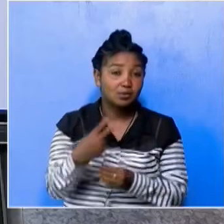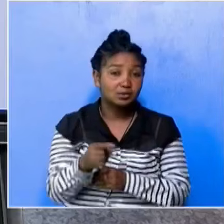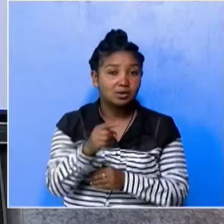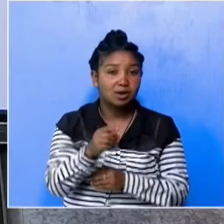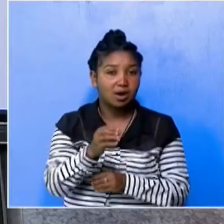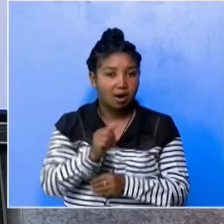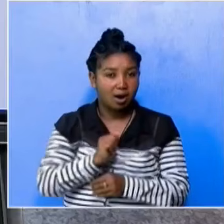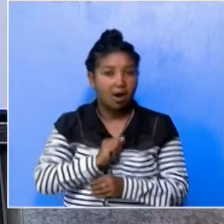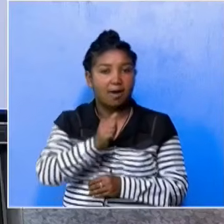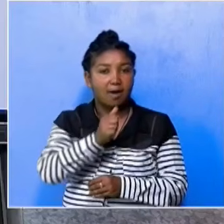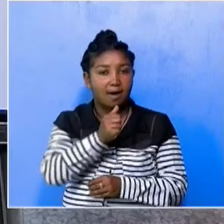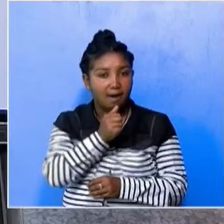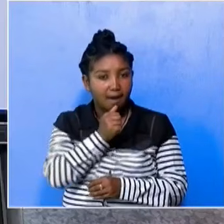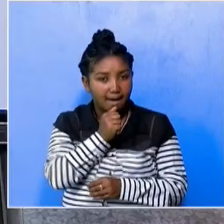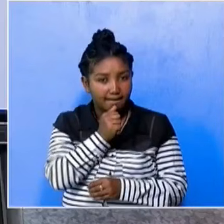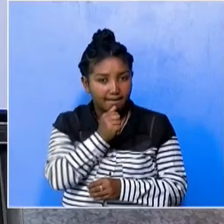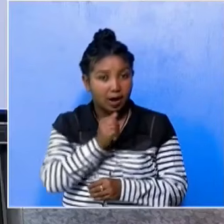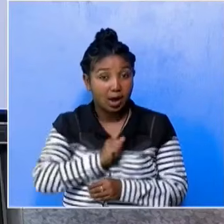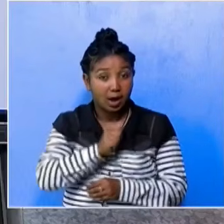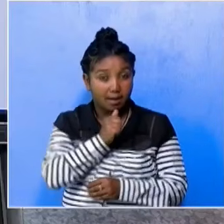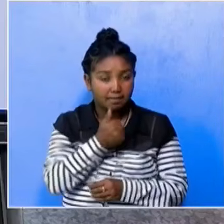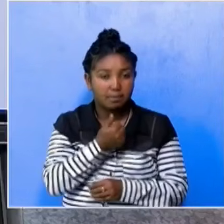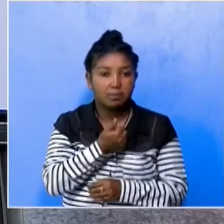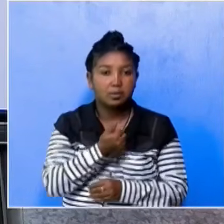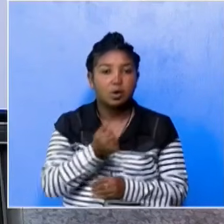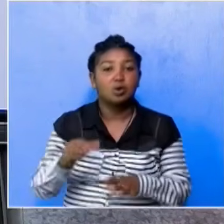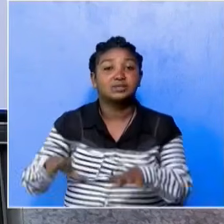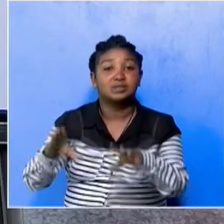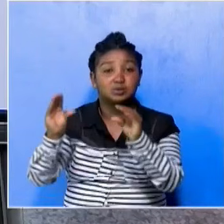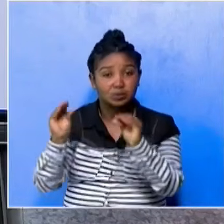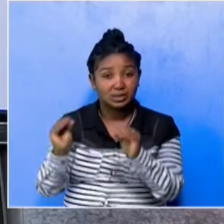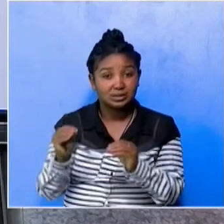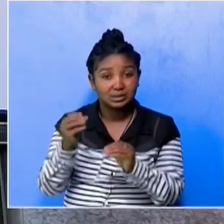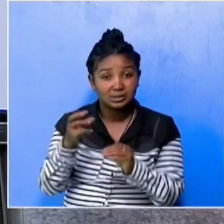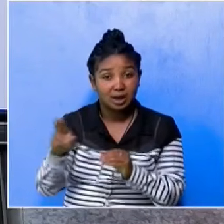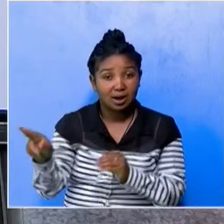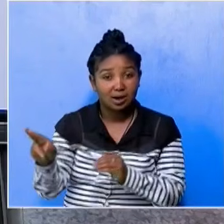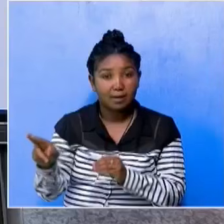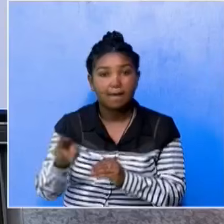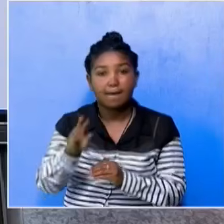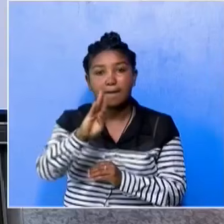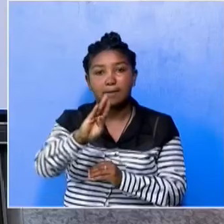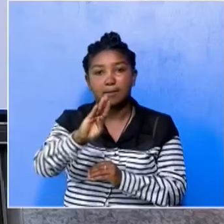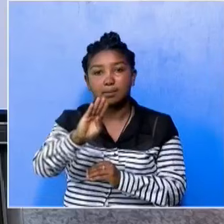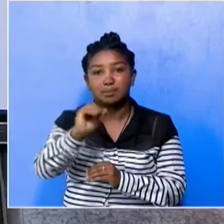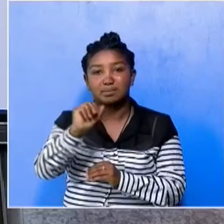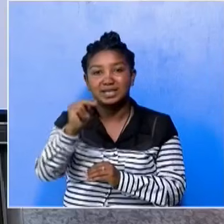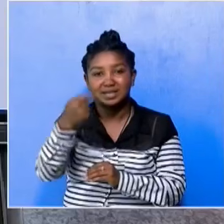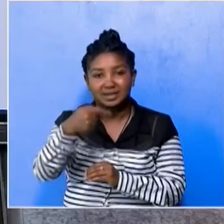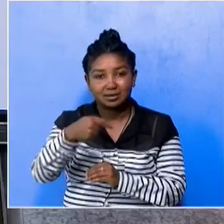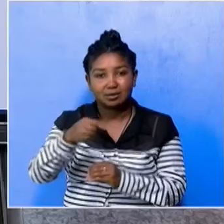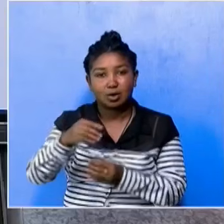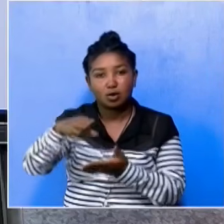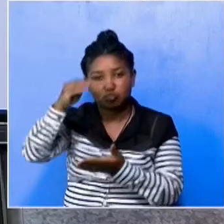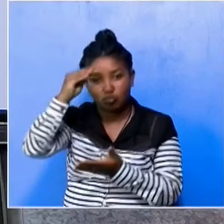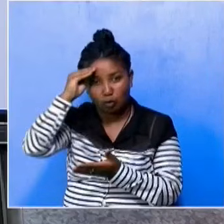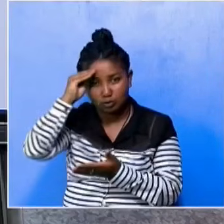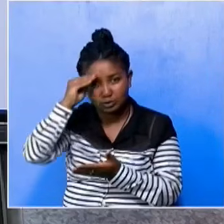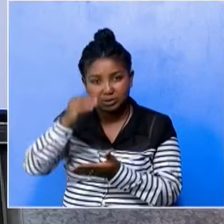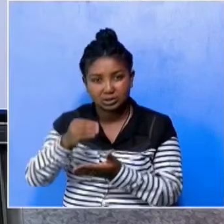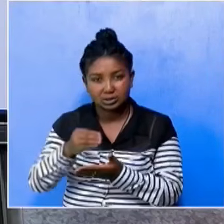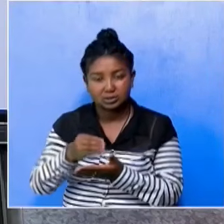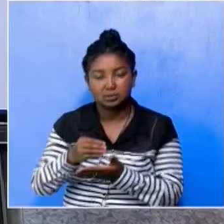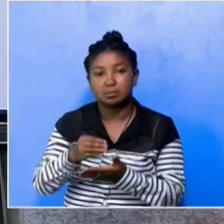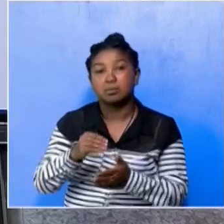I am, or the students are being taught. The students are